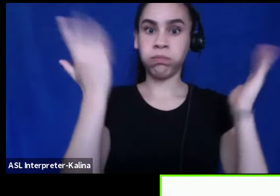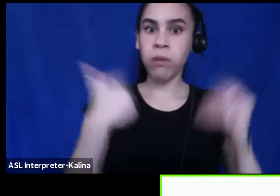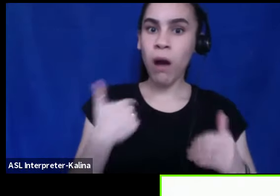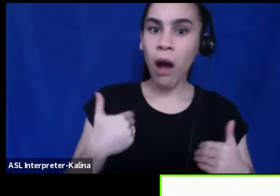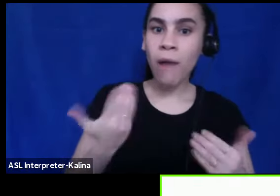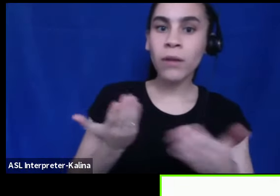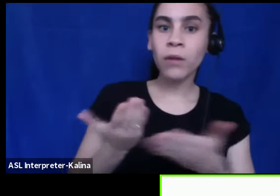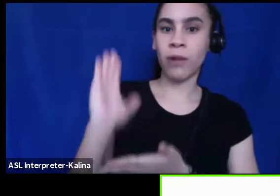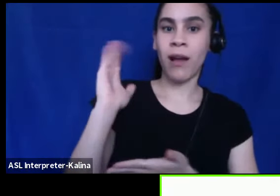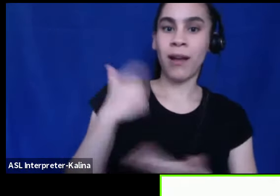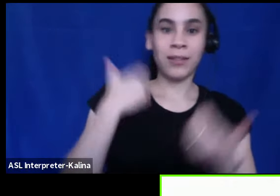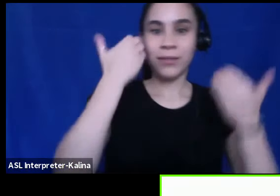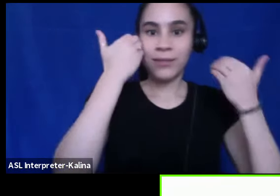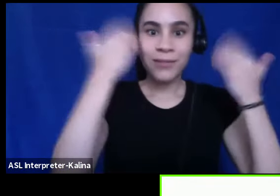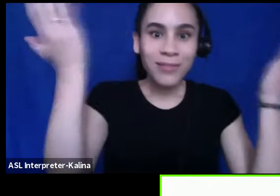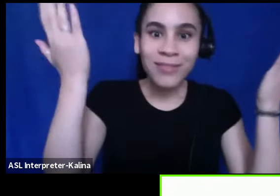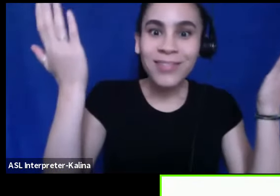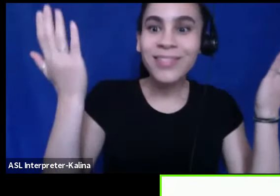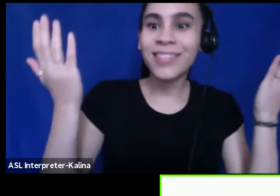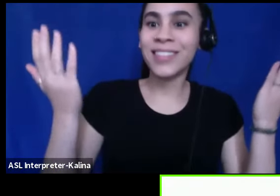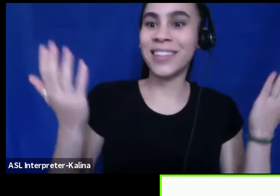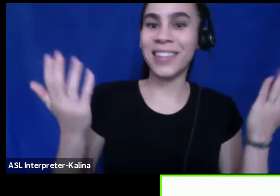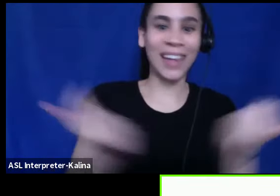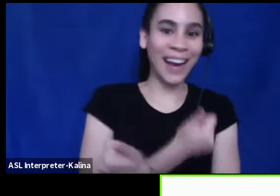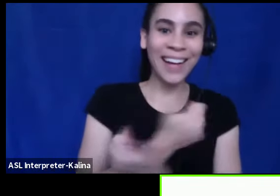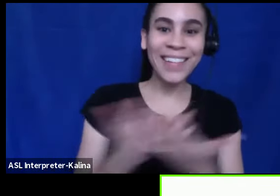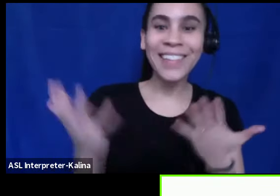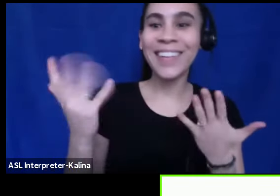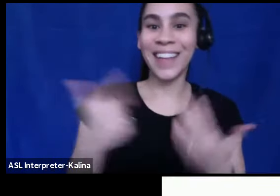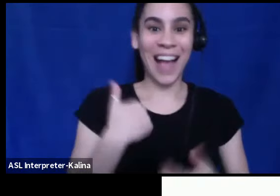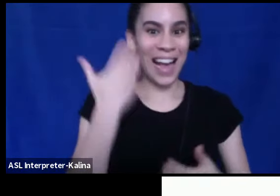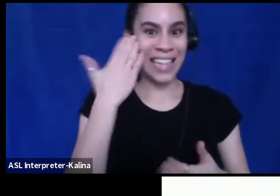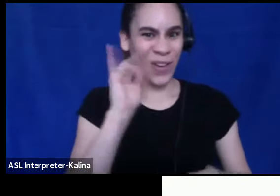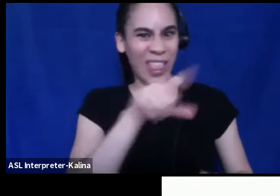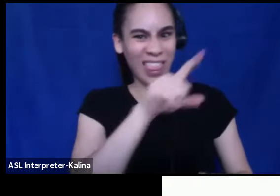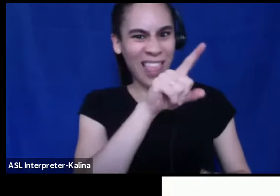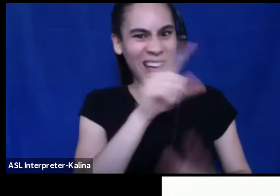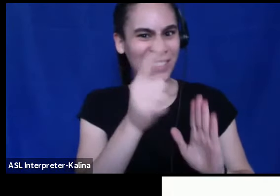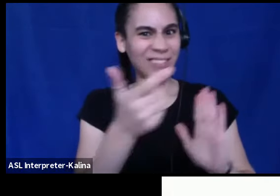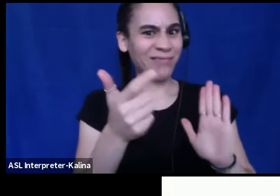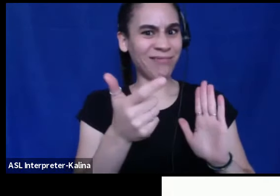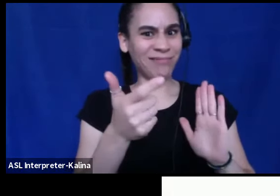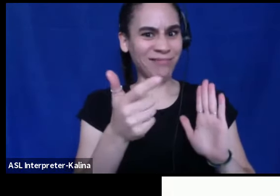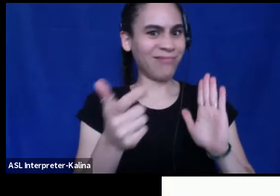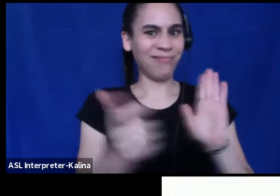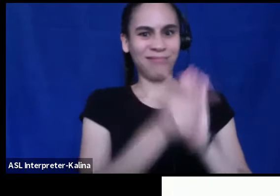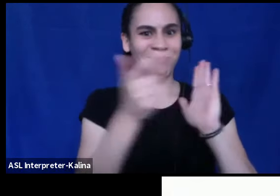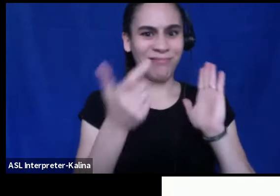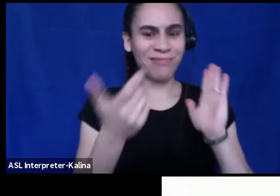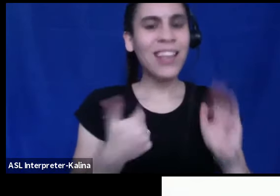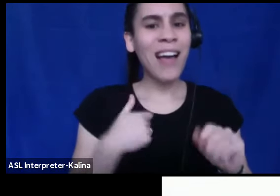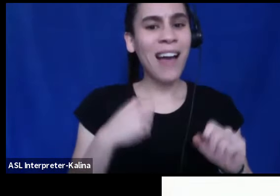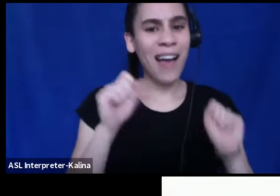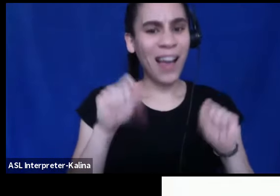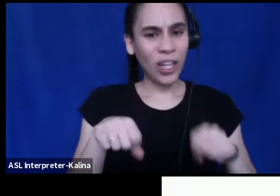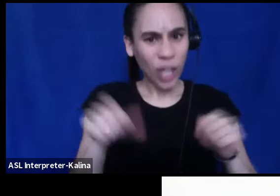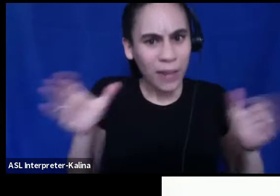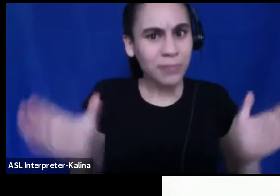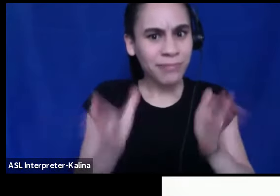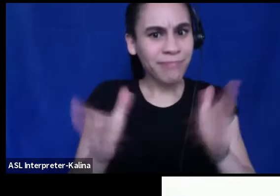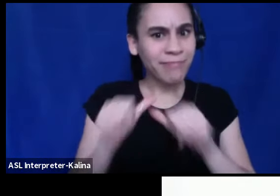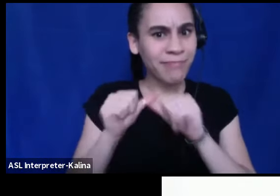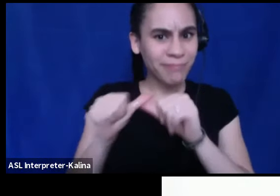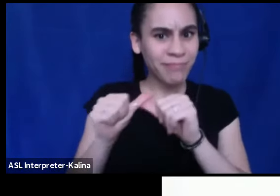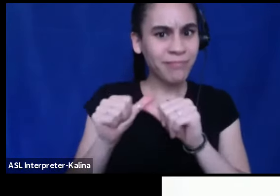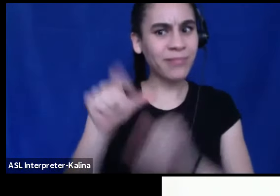know anything about the APA. I didn't know that was illegal. I could push for something that was actually